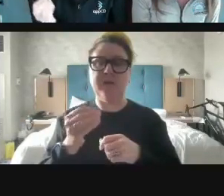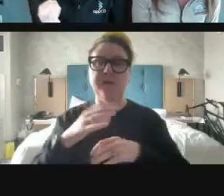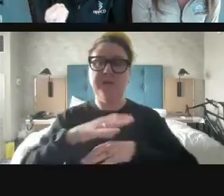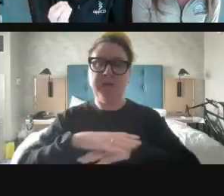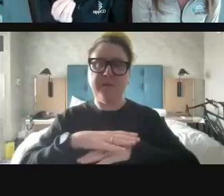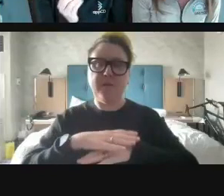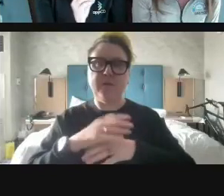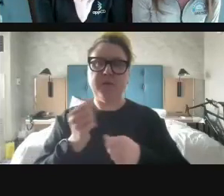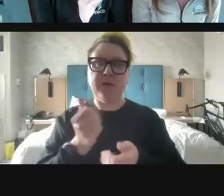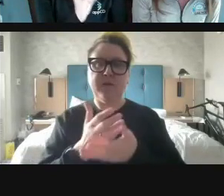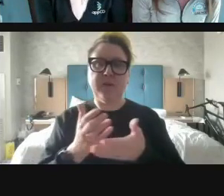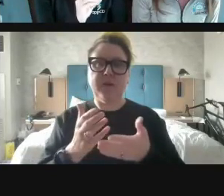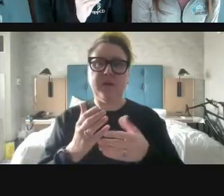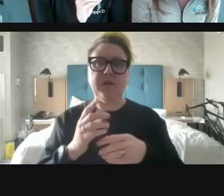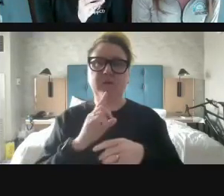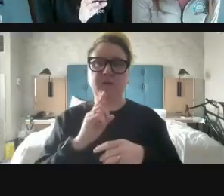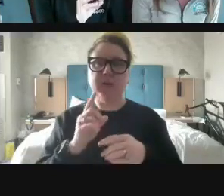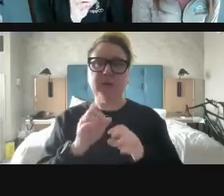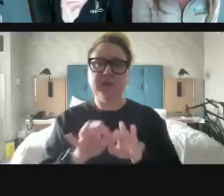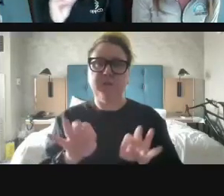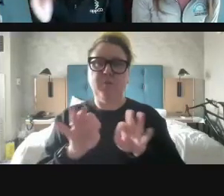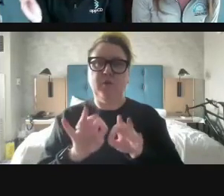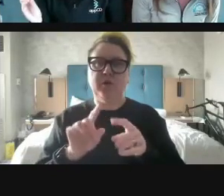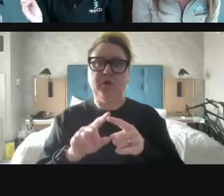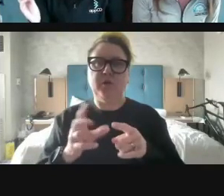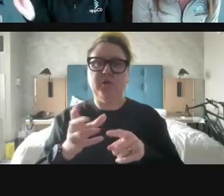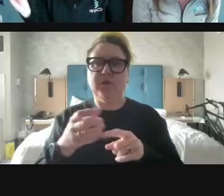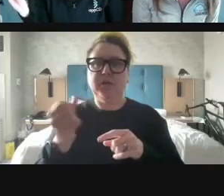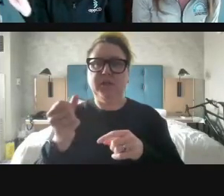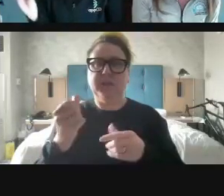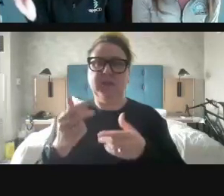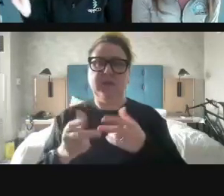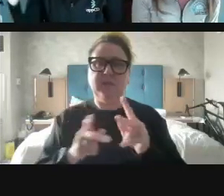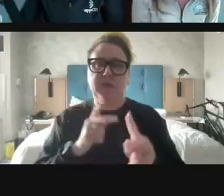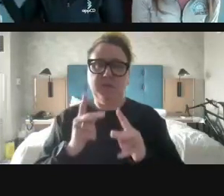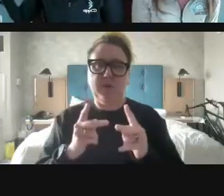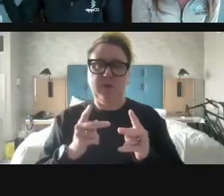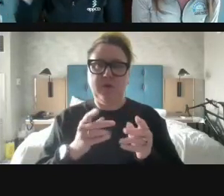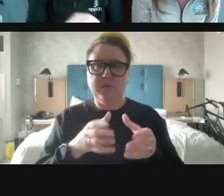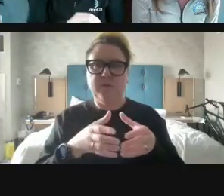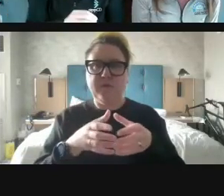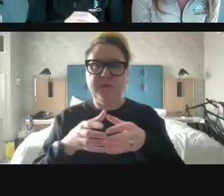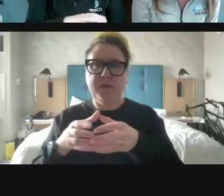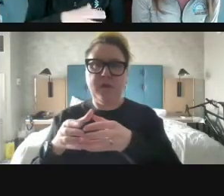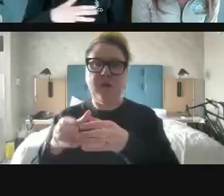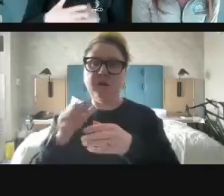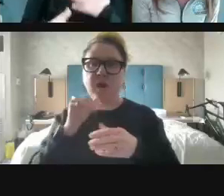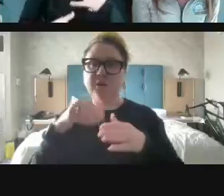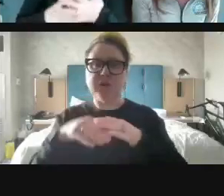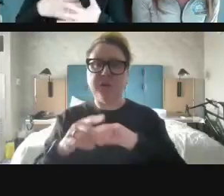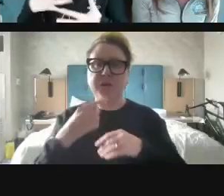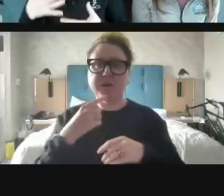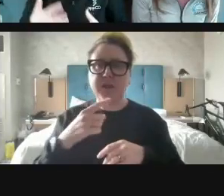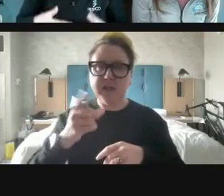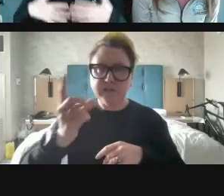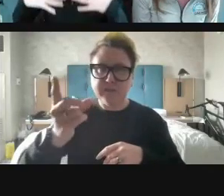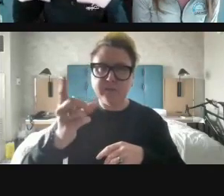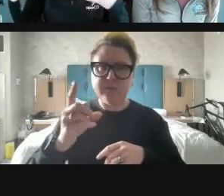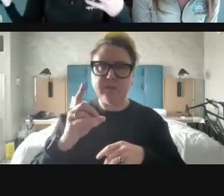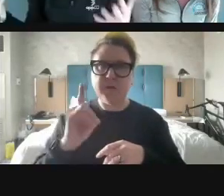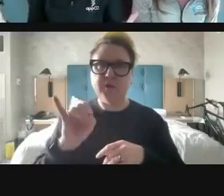platforms and all of that. And that it is so important to take people along and not just come in and say, do this, but like